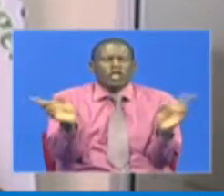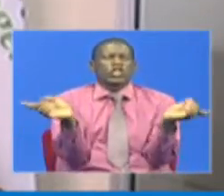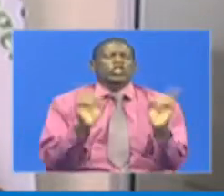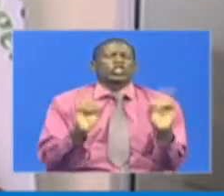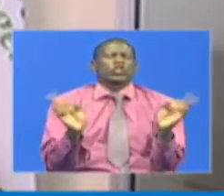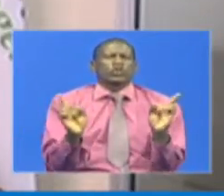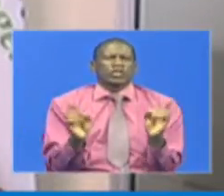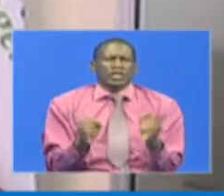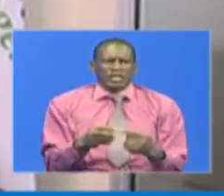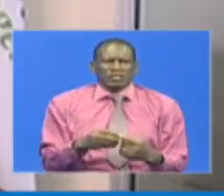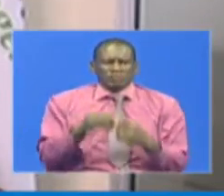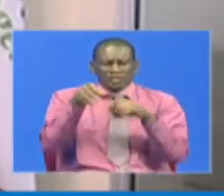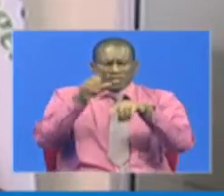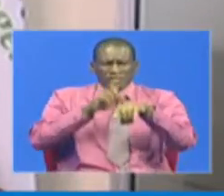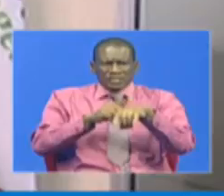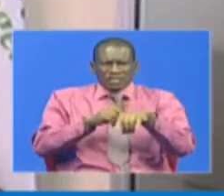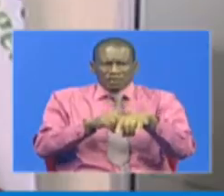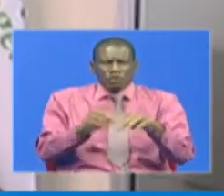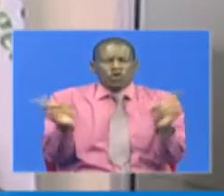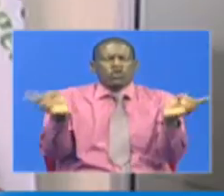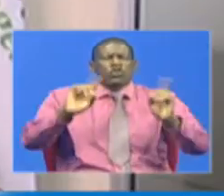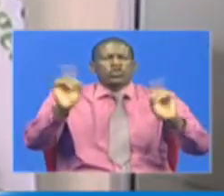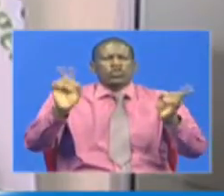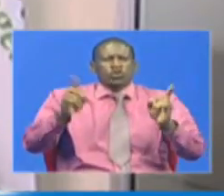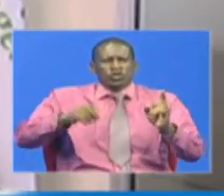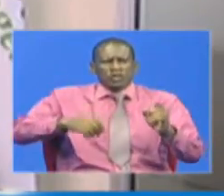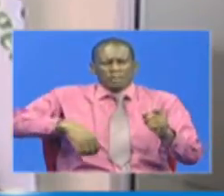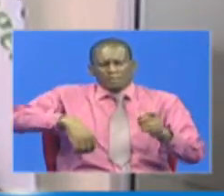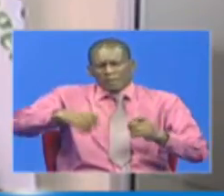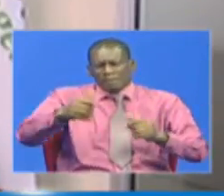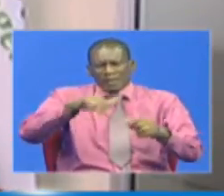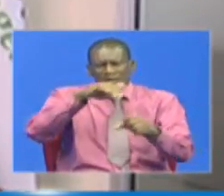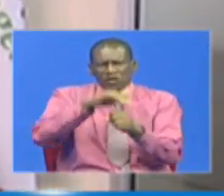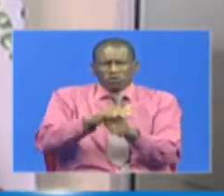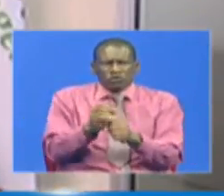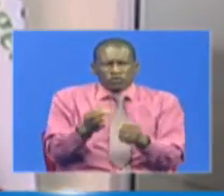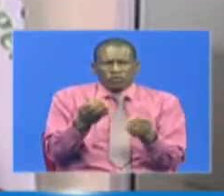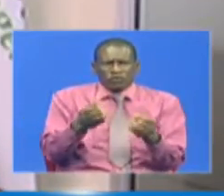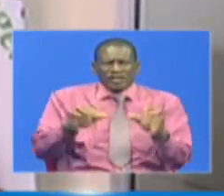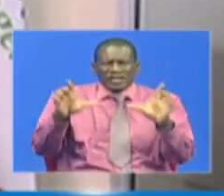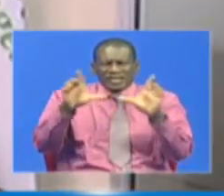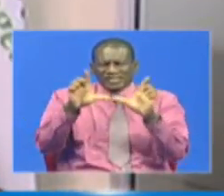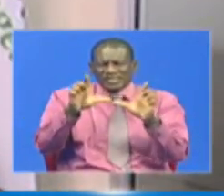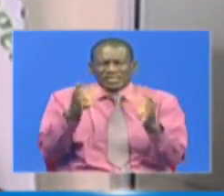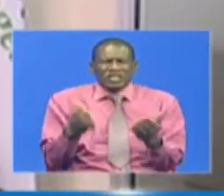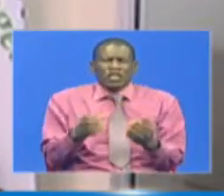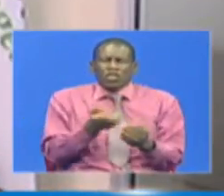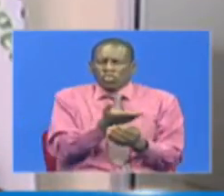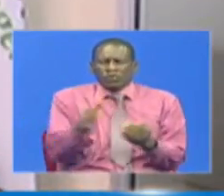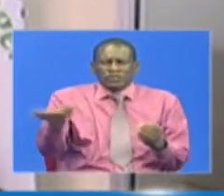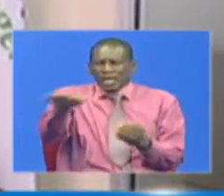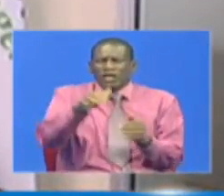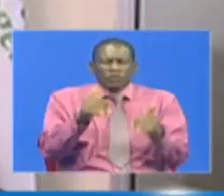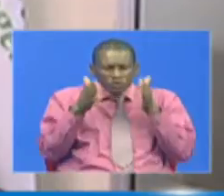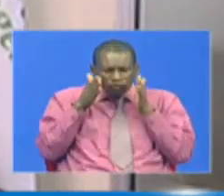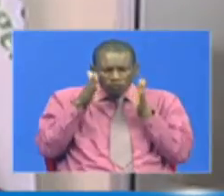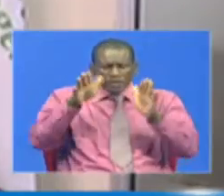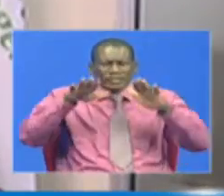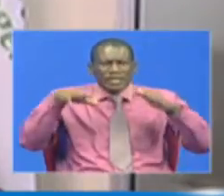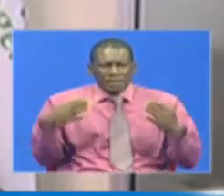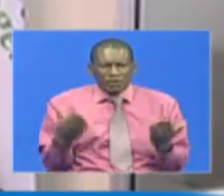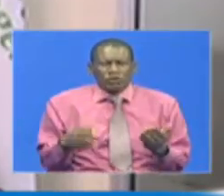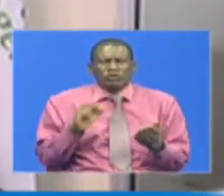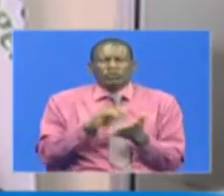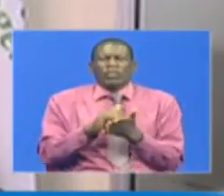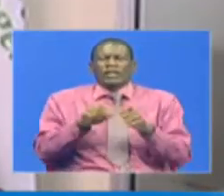and especially during this time, not paying so many multiple licenses. So those are areas we are focusing and looking at so that as